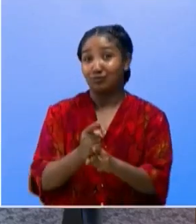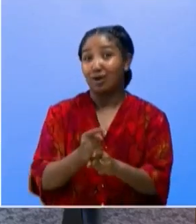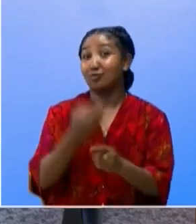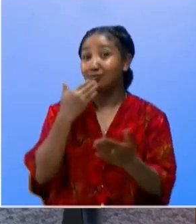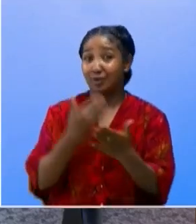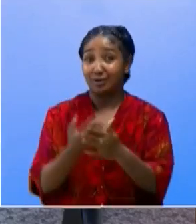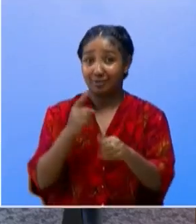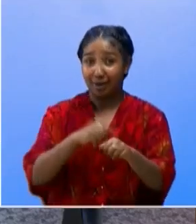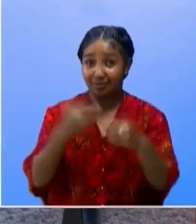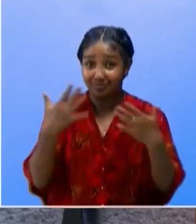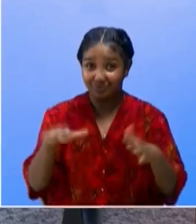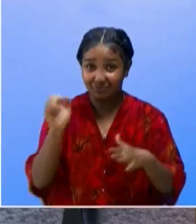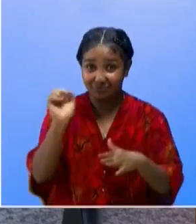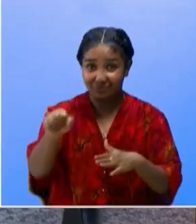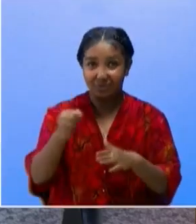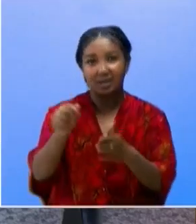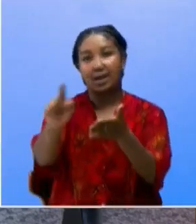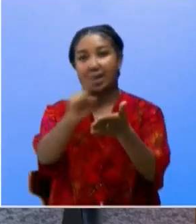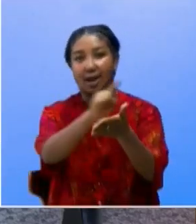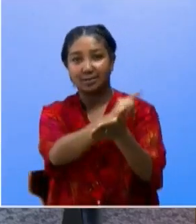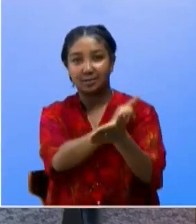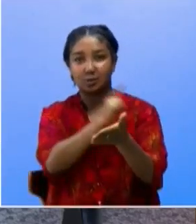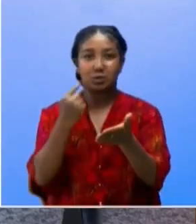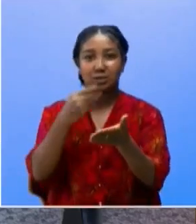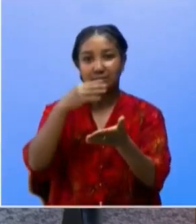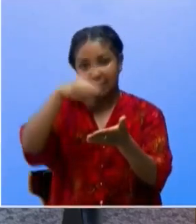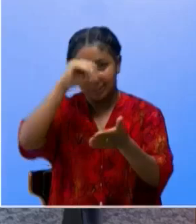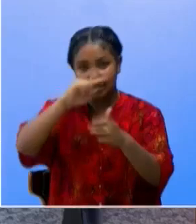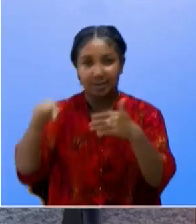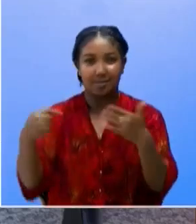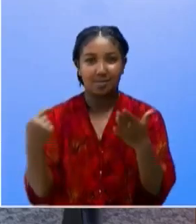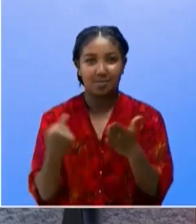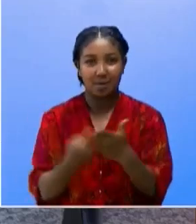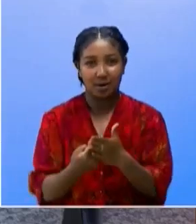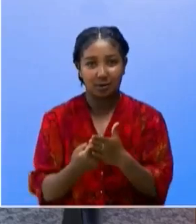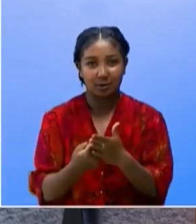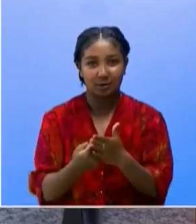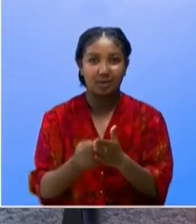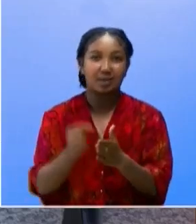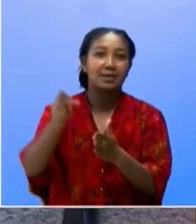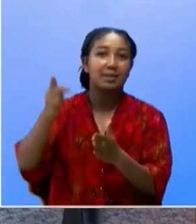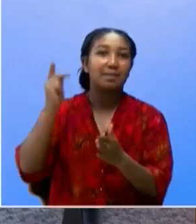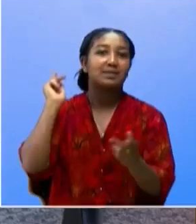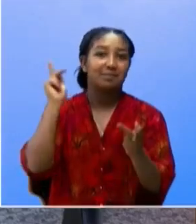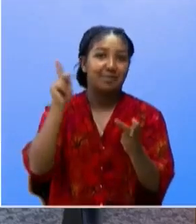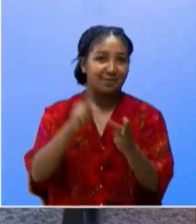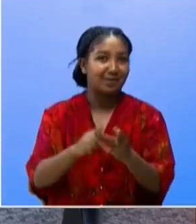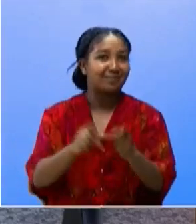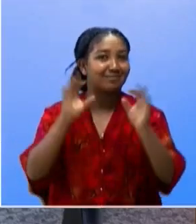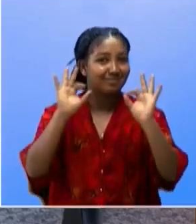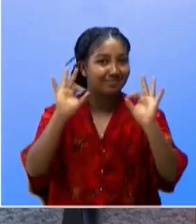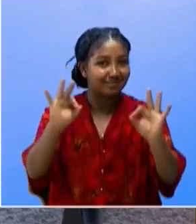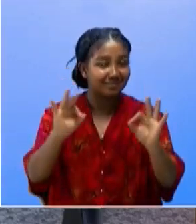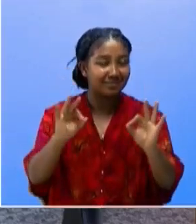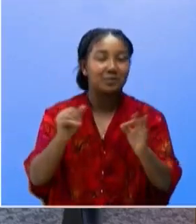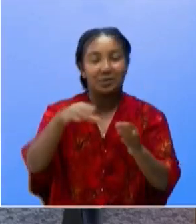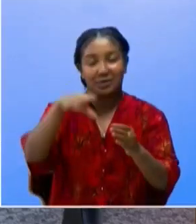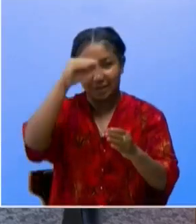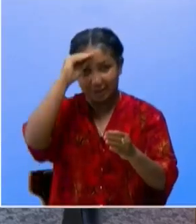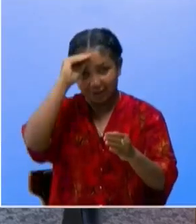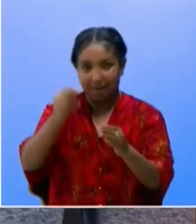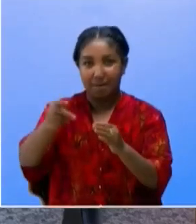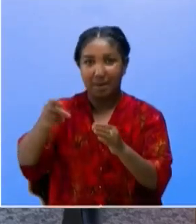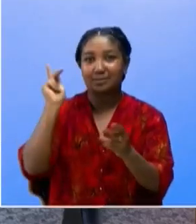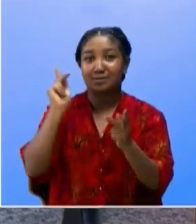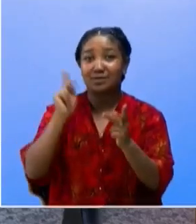great time. Last week we have seen about the past perfect. Very good. We have seen about past